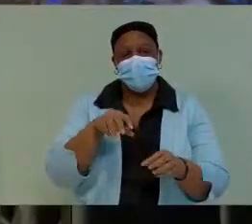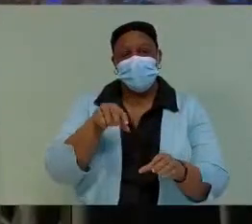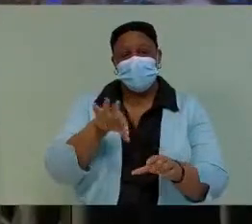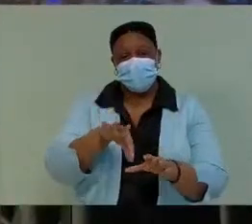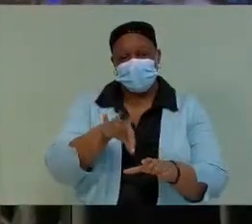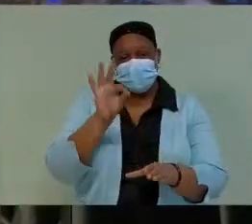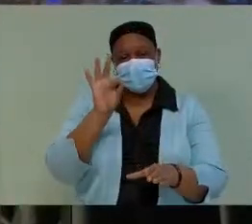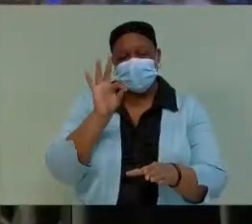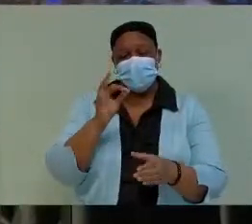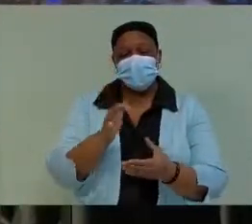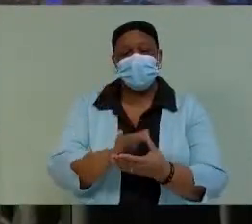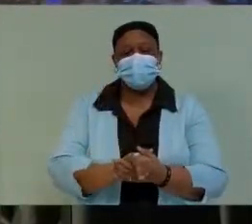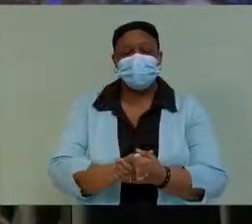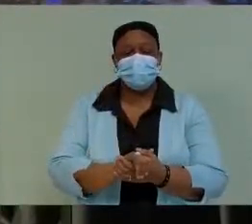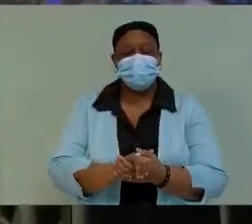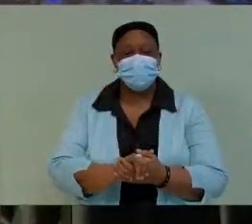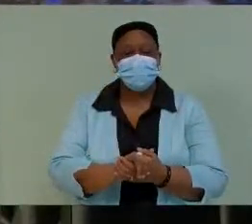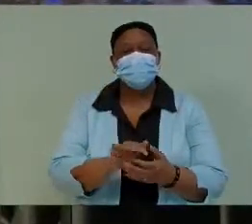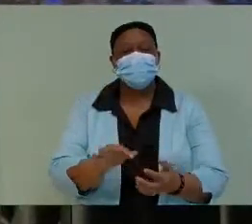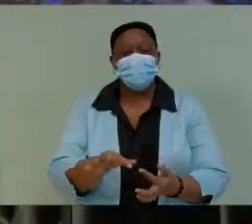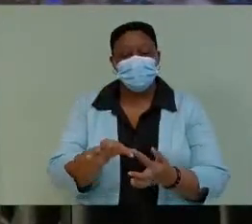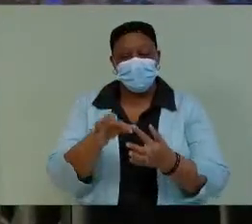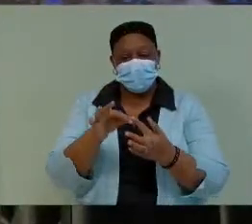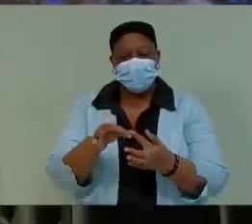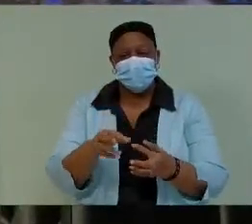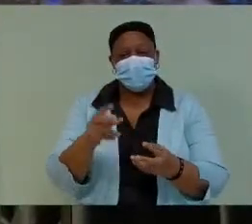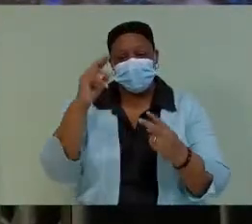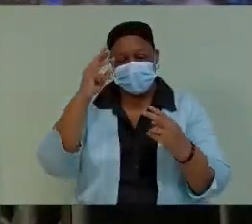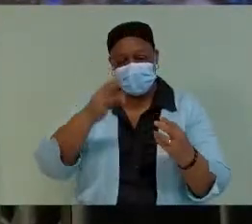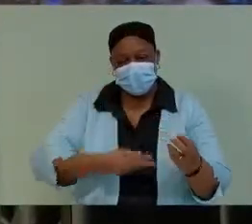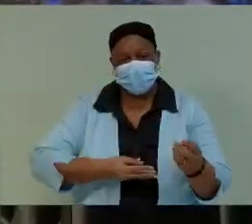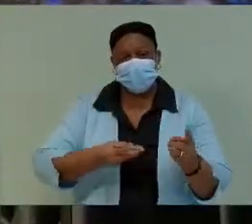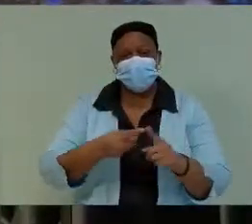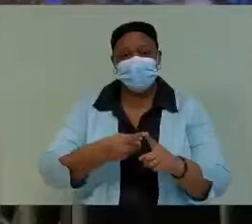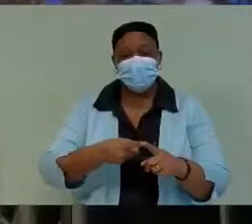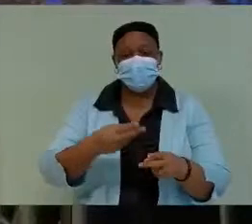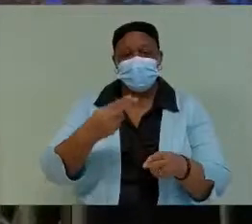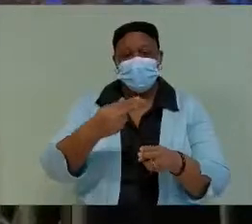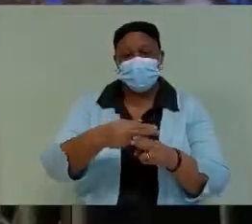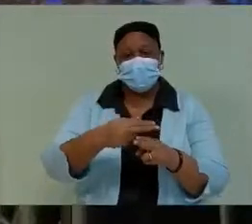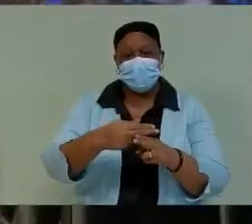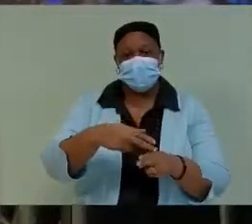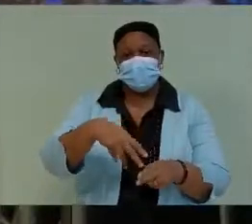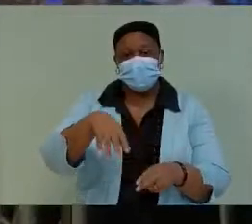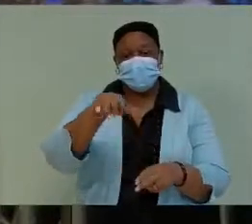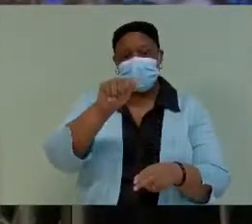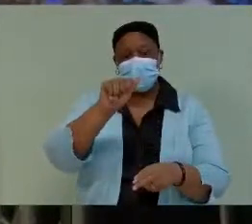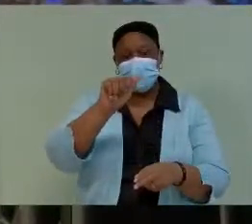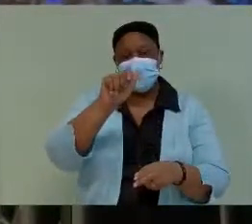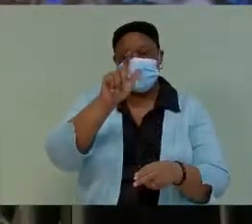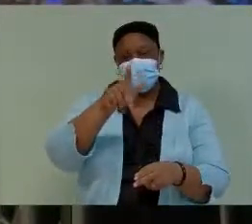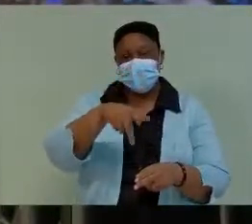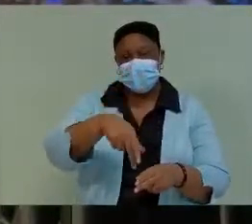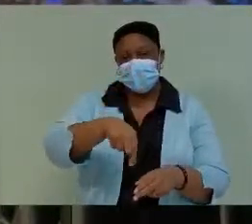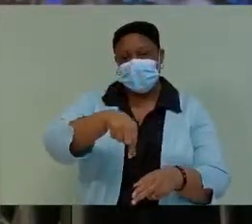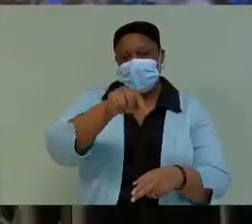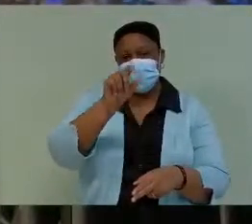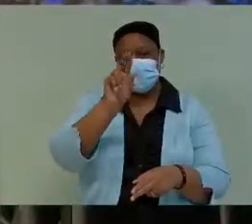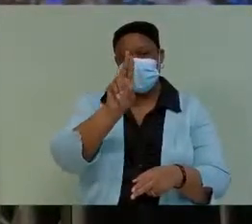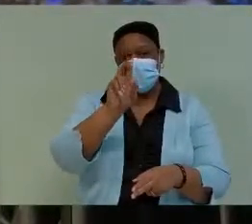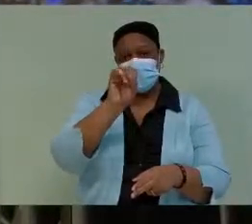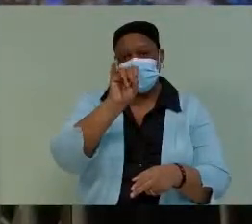polls. We say a special welcome to the Honorable Akila Byron Nisbet, who has joined us